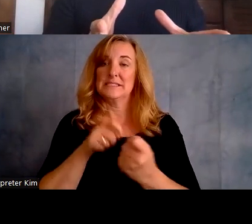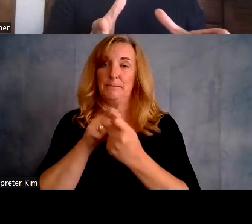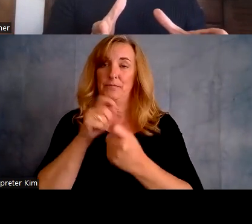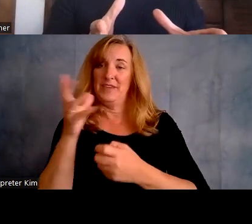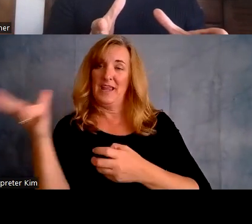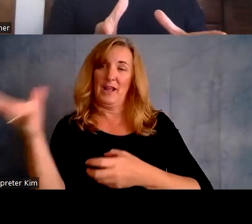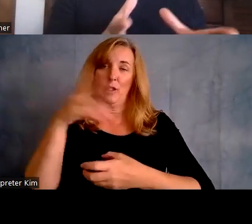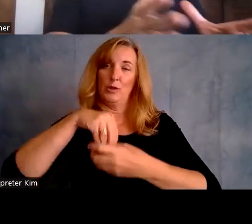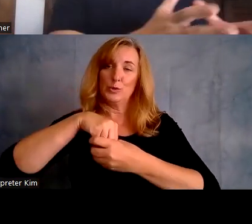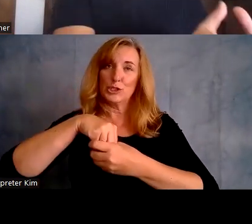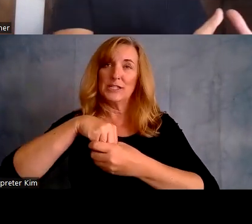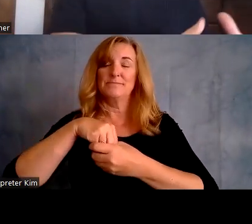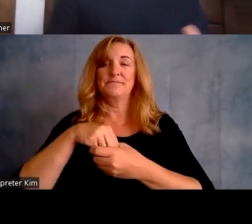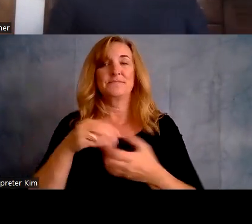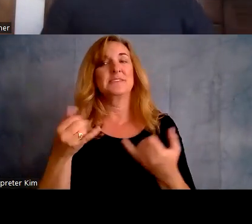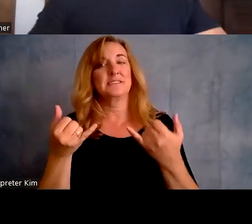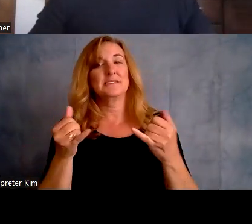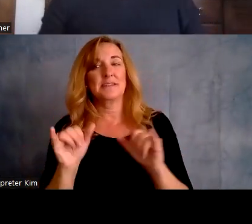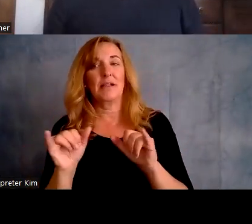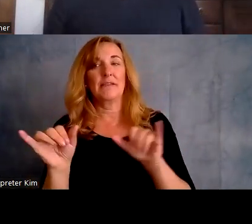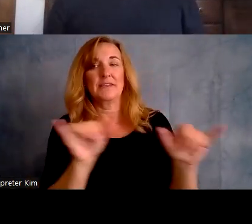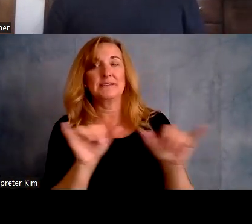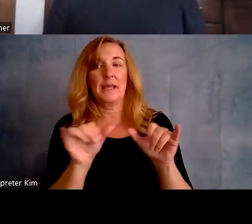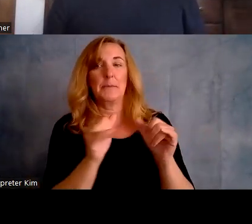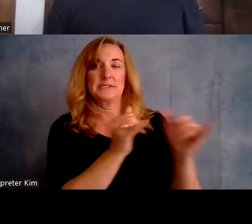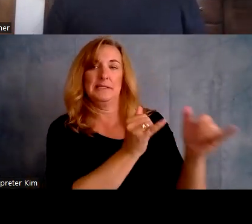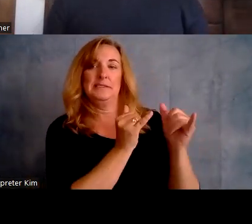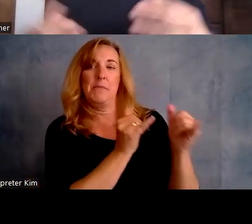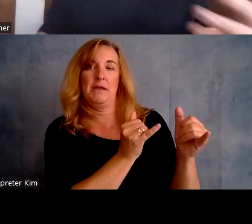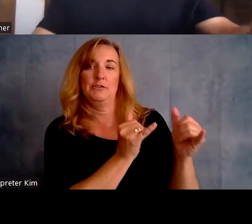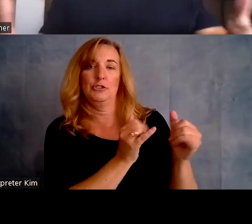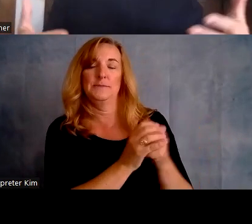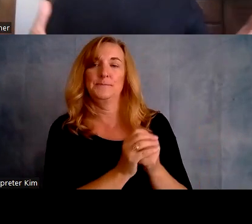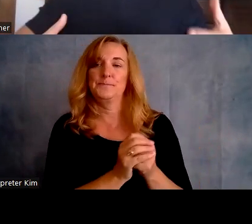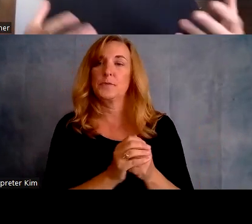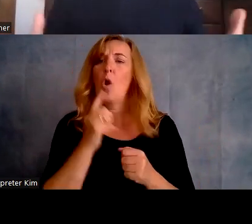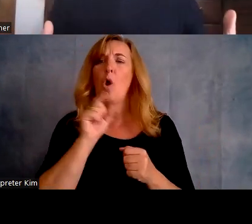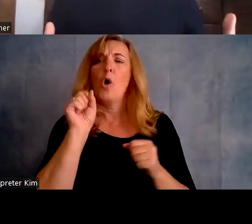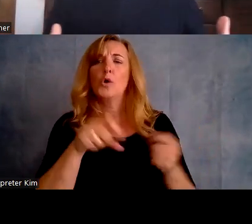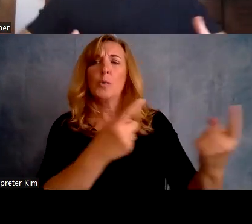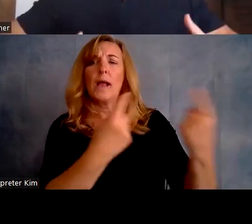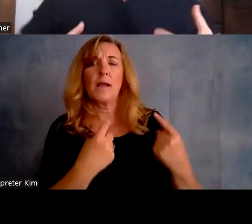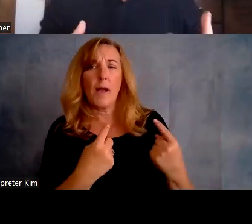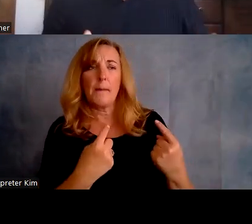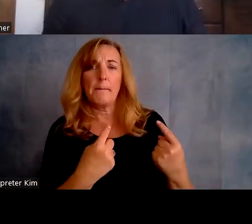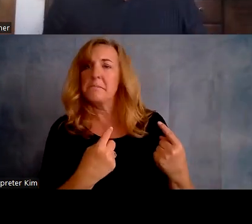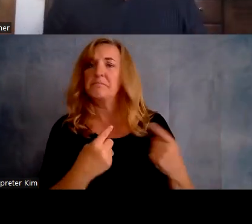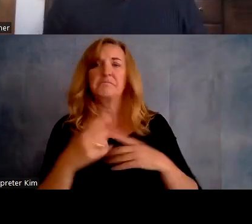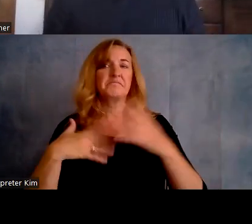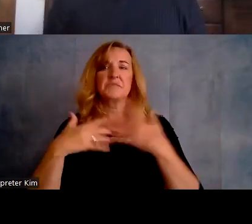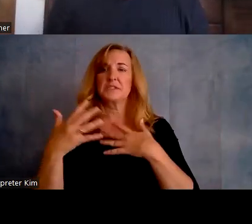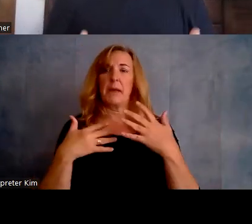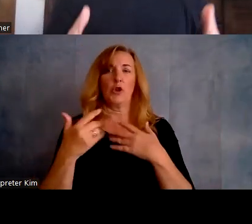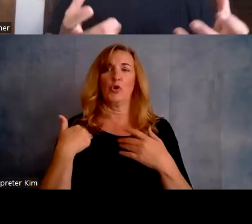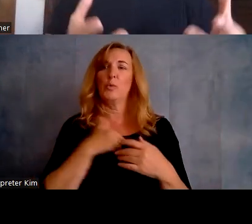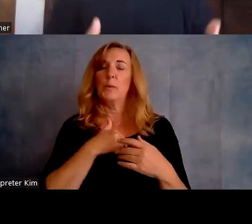into this category of assimilation sometimes. We have to say, you can come as you are, and we are going to get to know